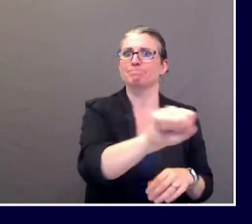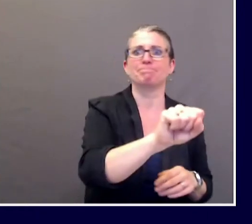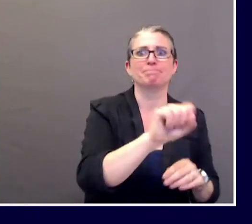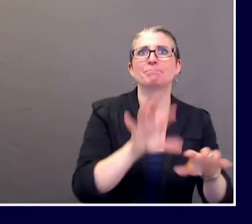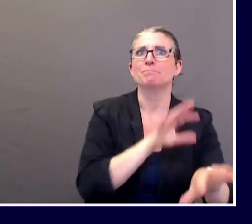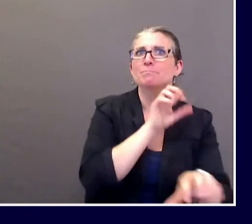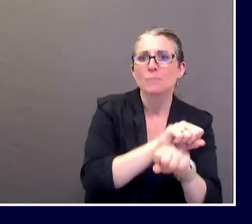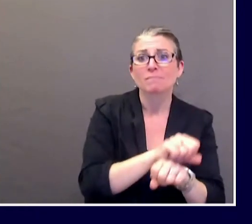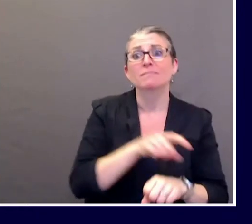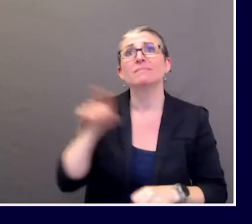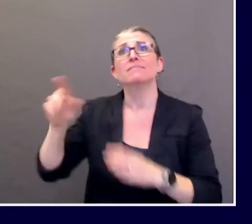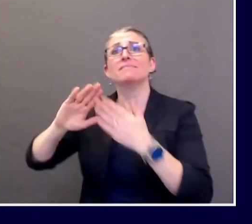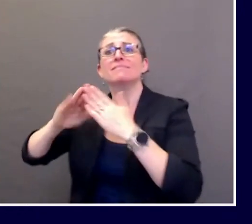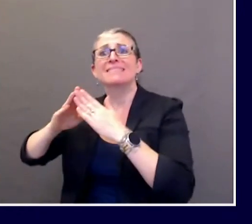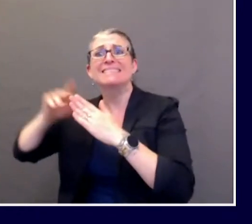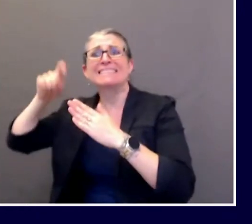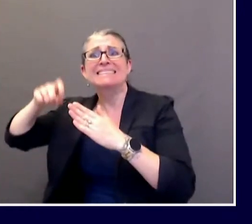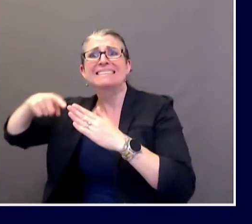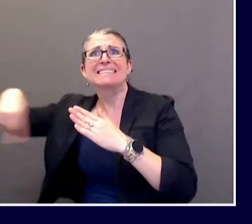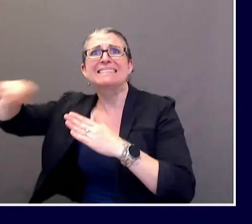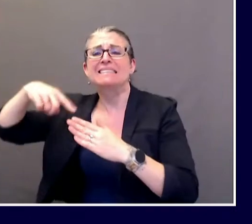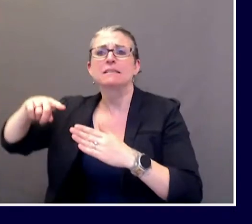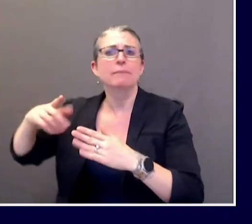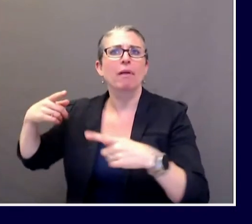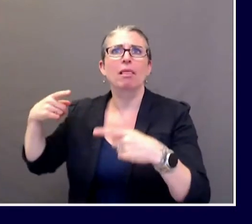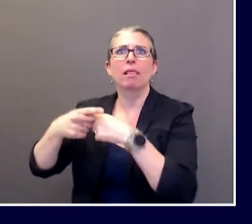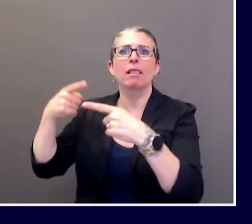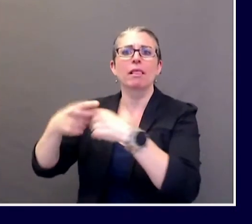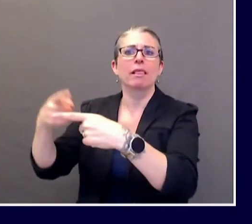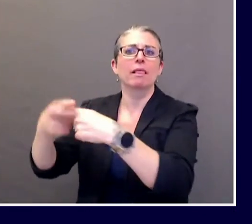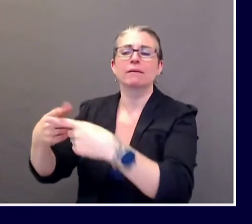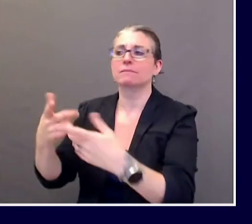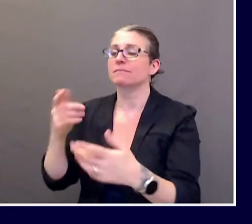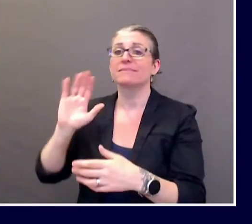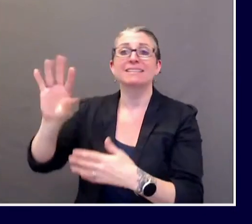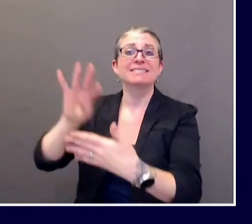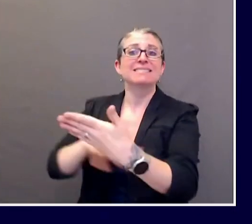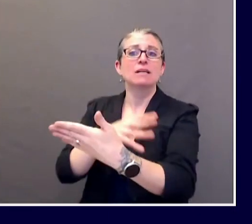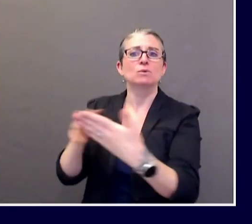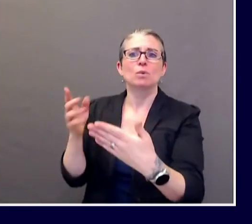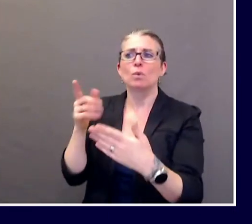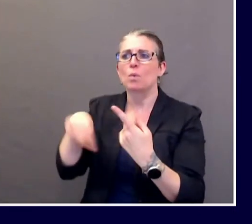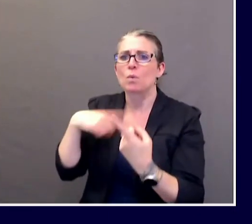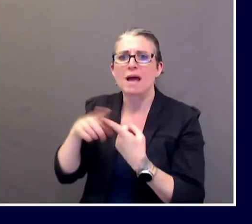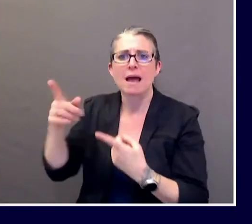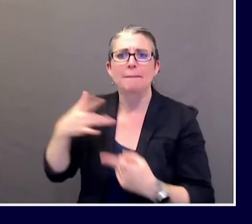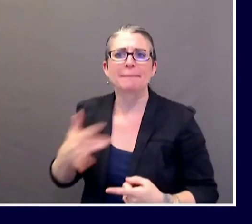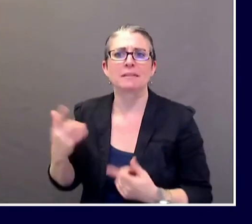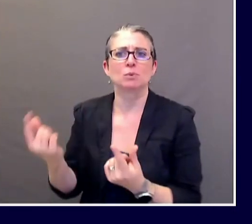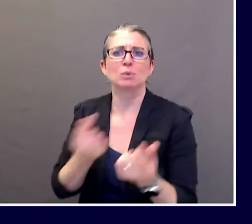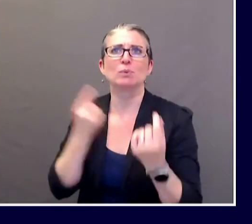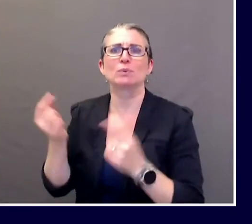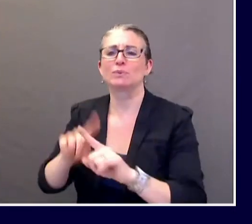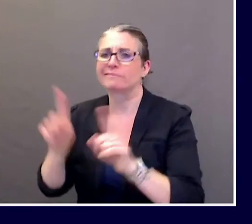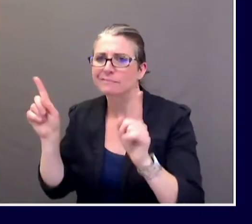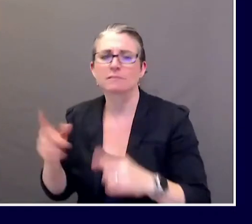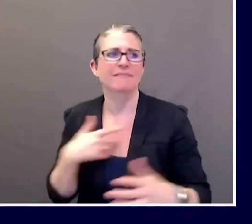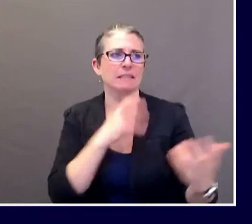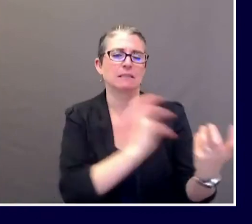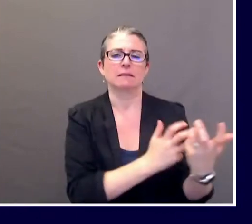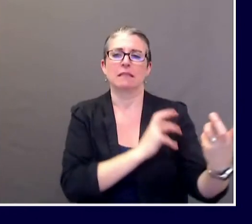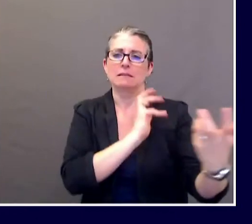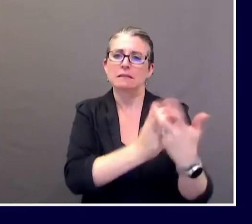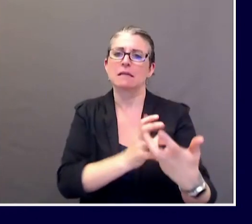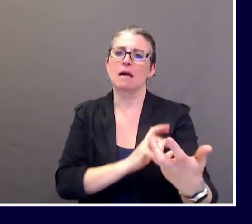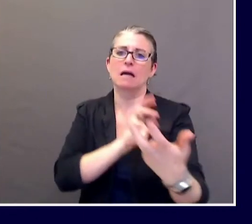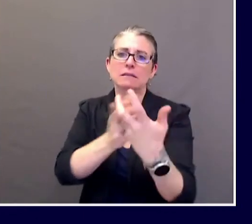from urgency to convenience. We're trying to make this as convenient as possible for people to get vaccine doses, recognizing